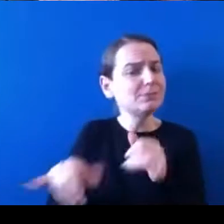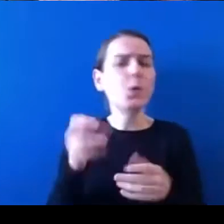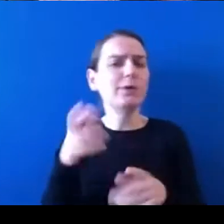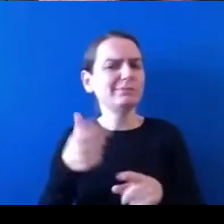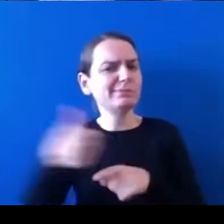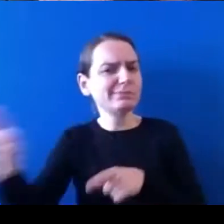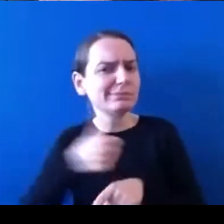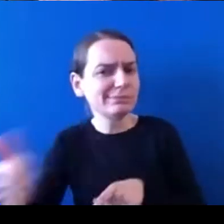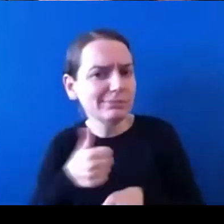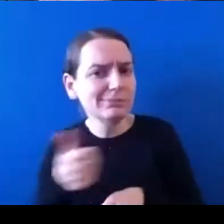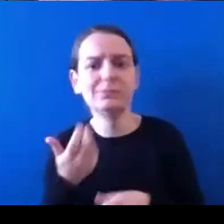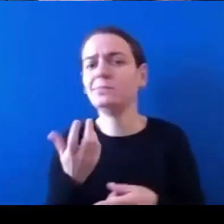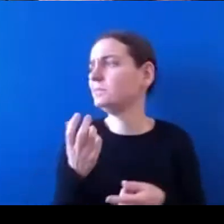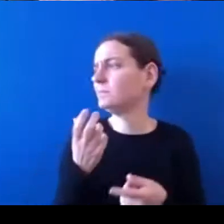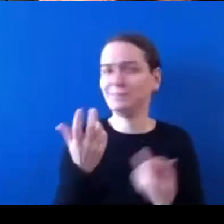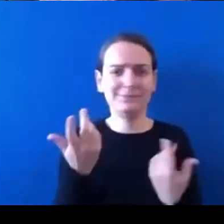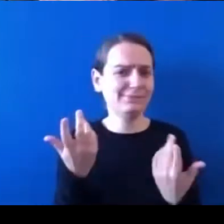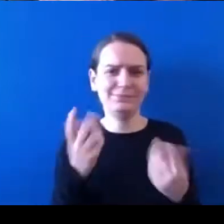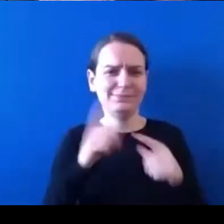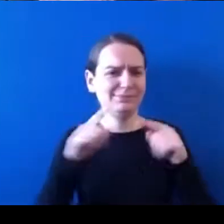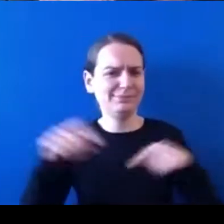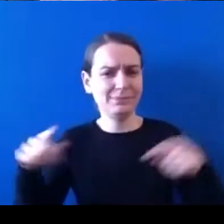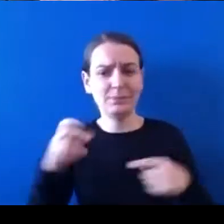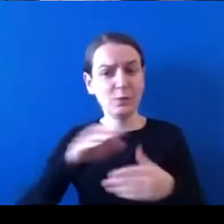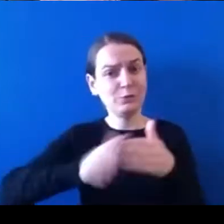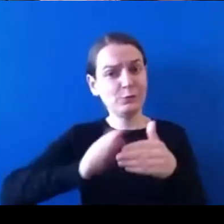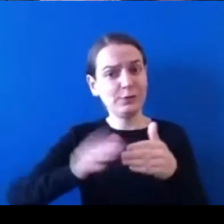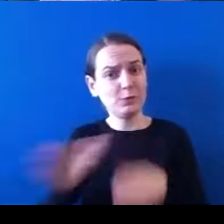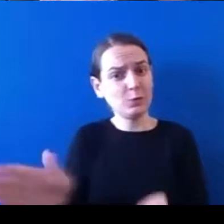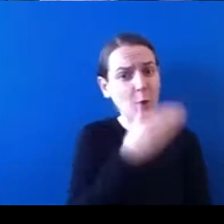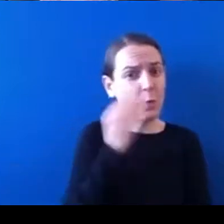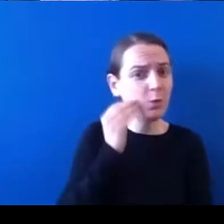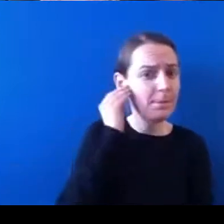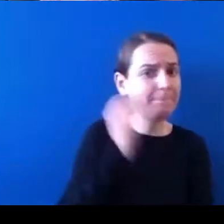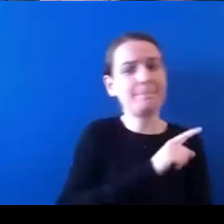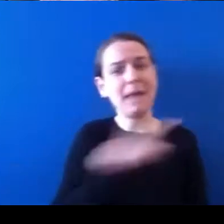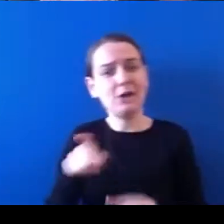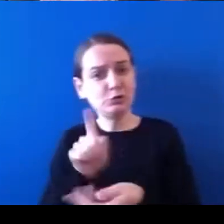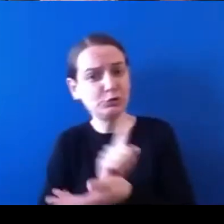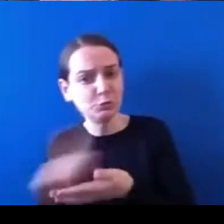And where are they located? Are they accessible to where you might be living?